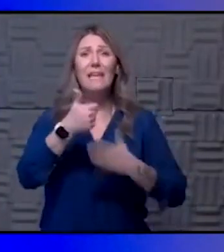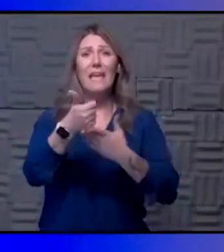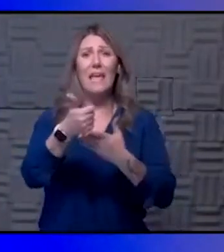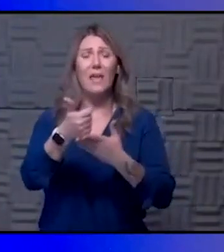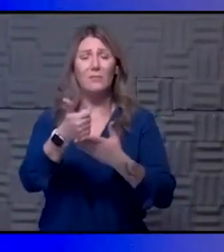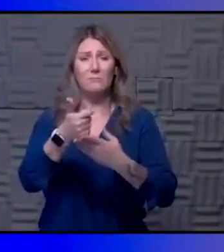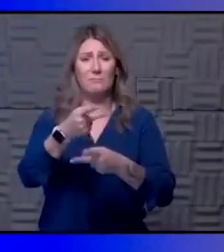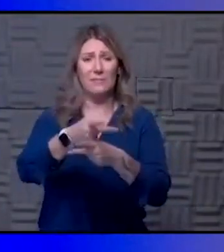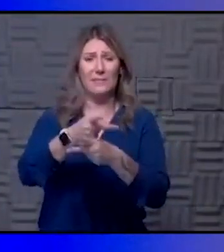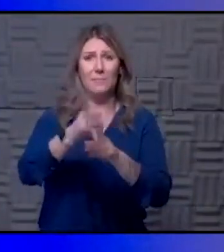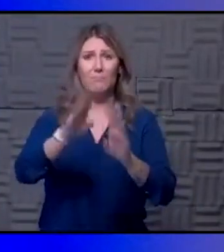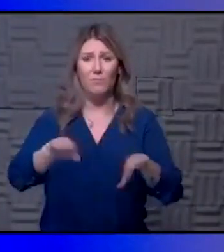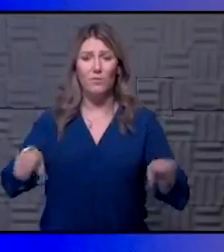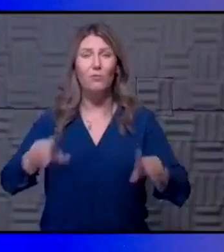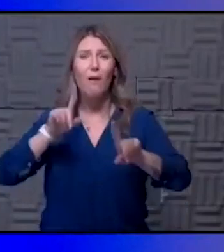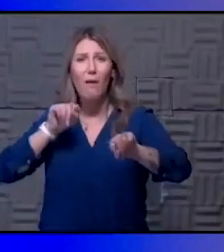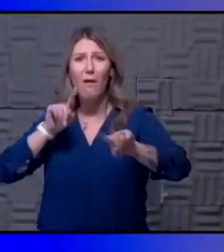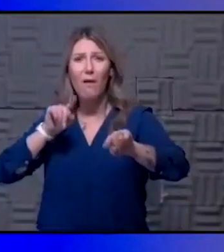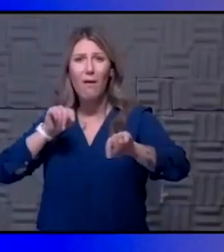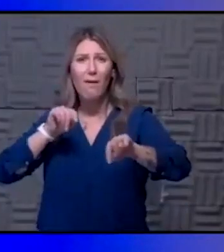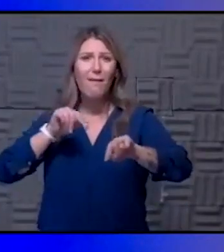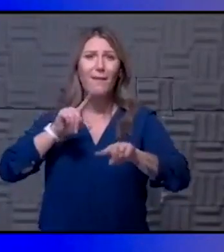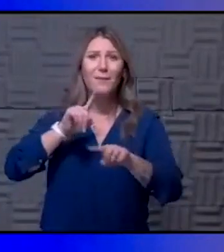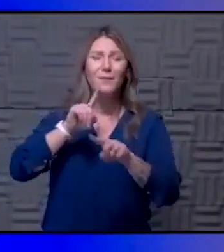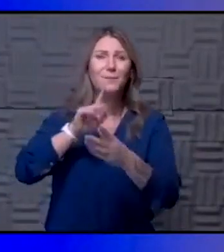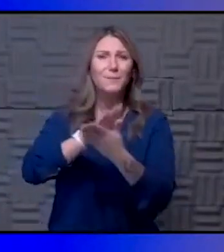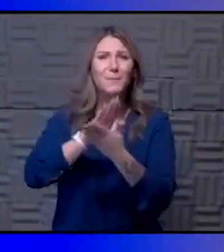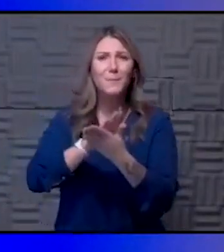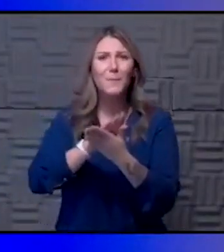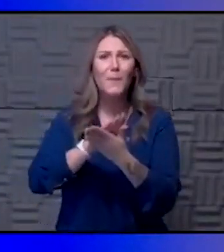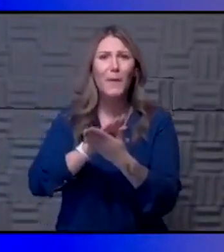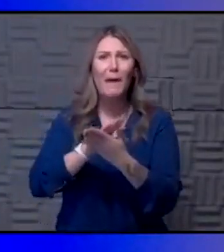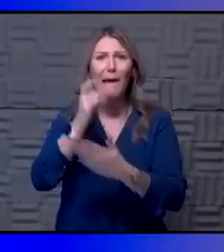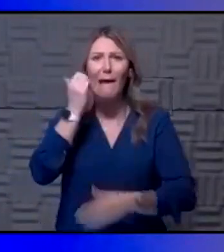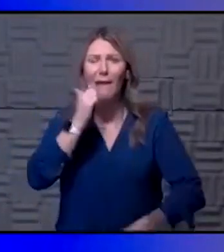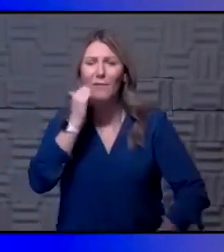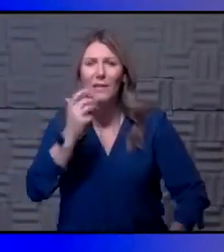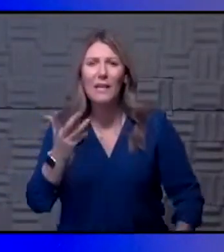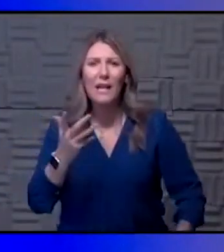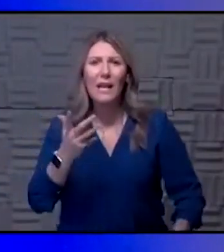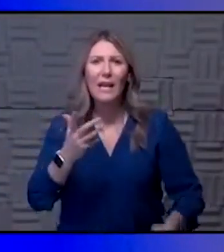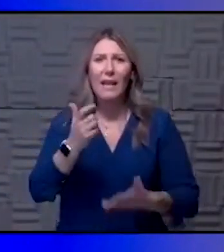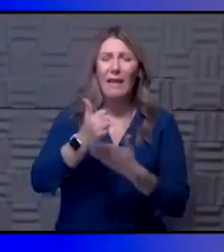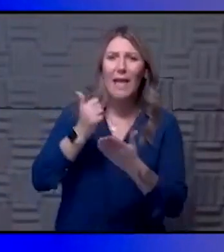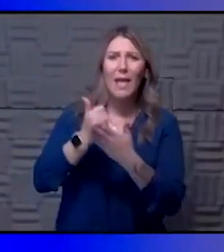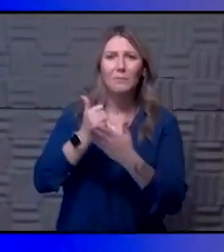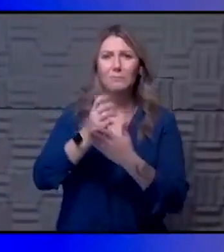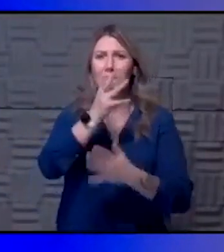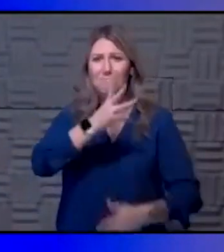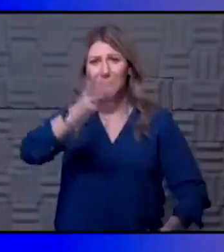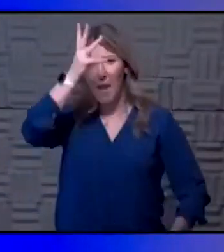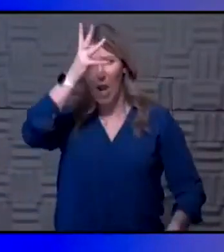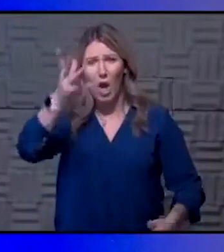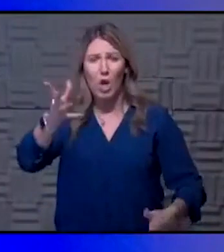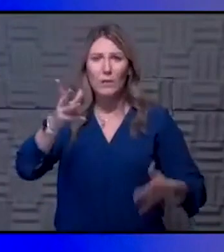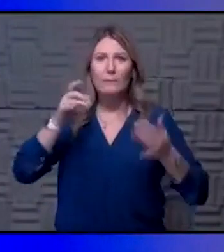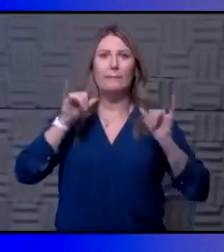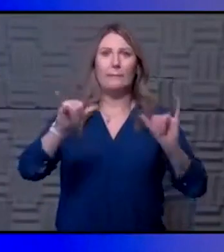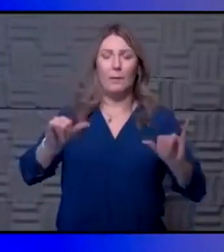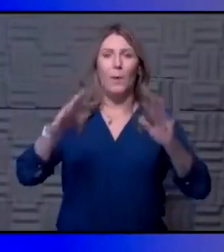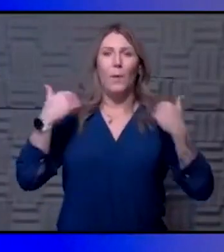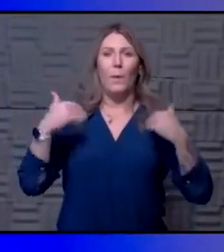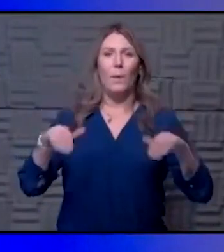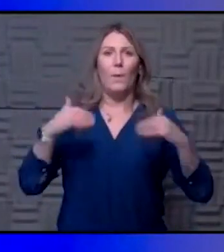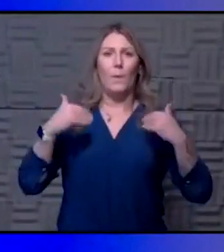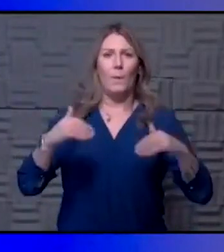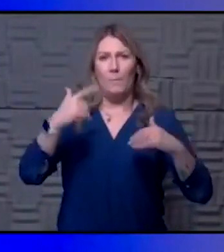people, the children, going to schools 5 days a week. That helps the parents stay sane. But there is new guidance from the CDC